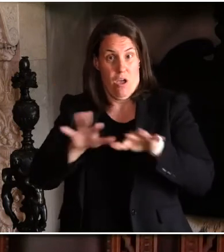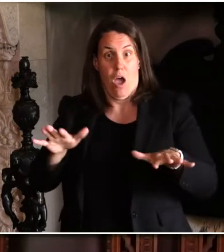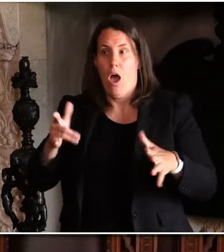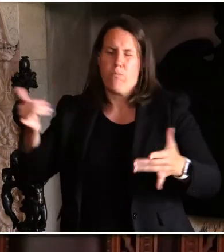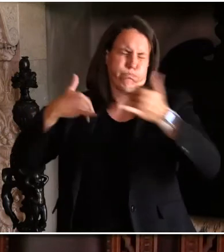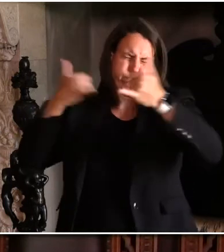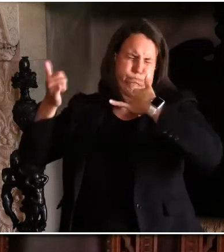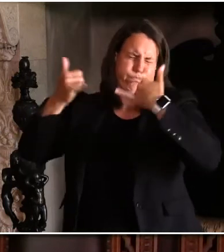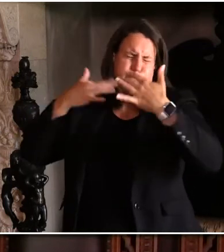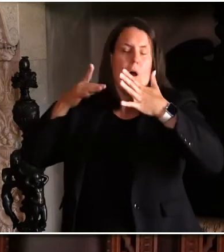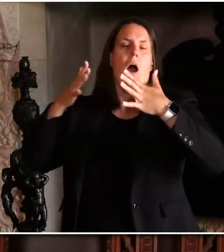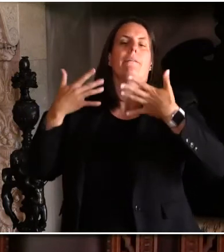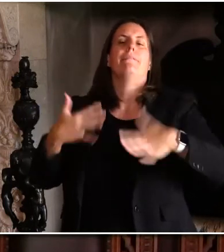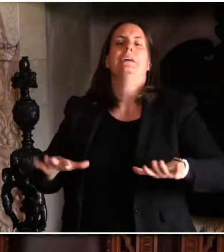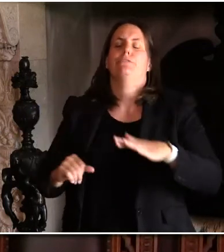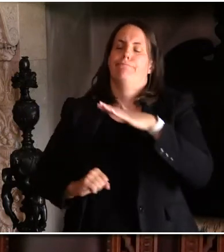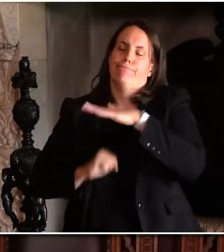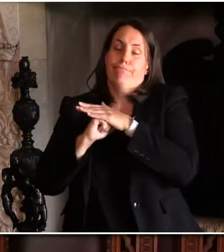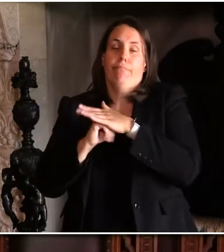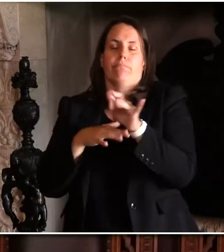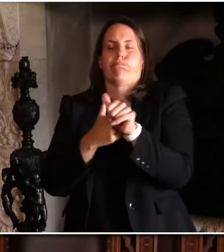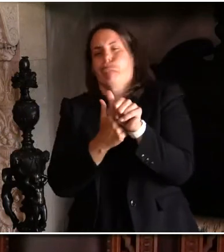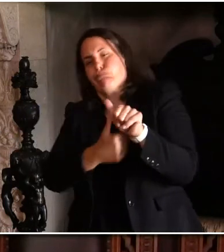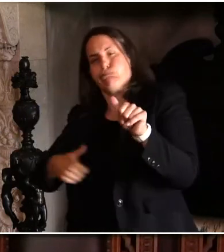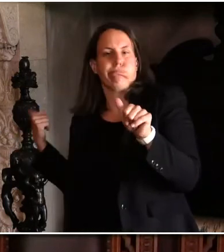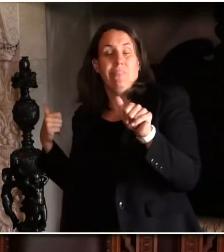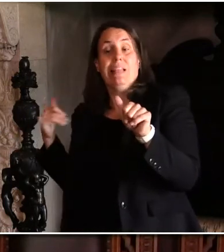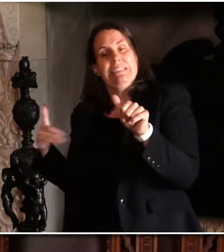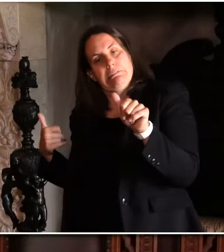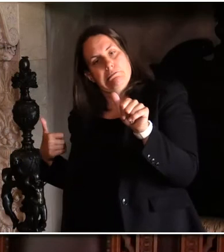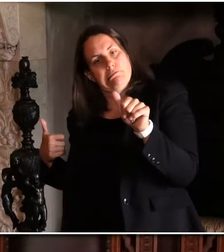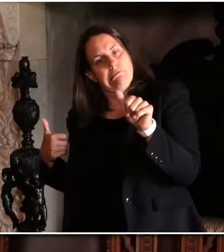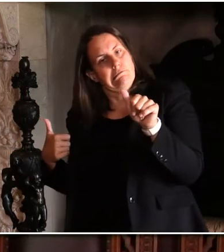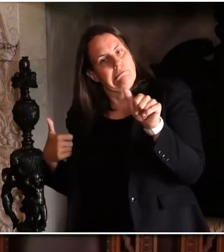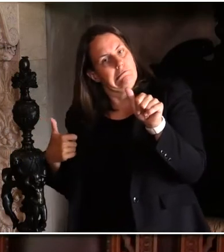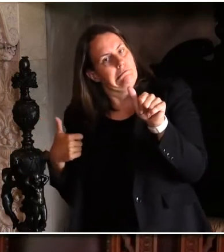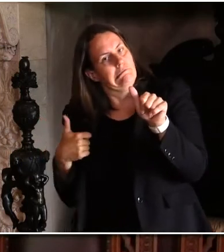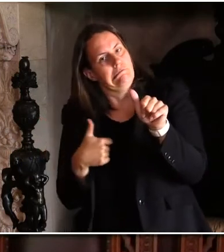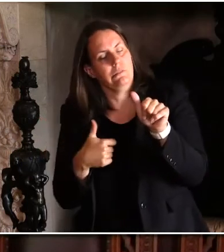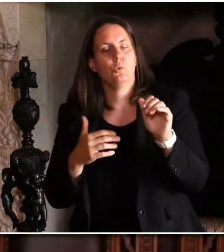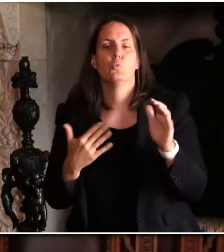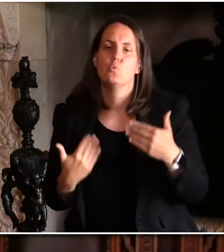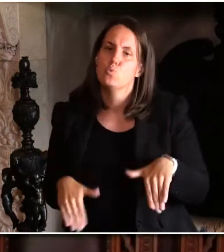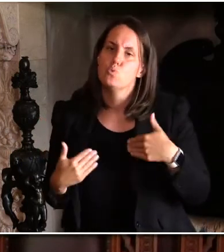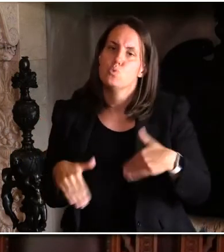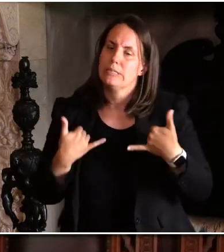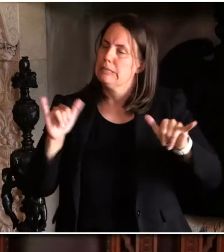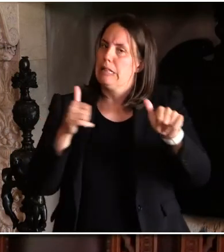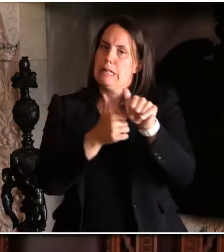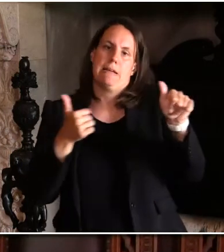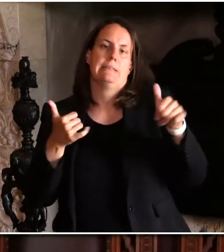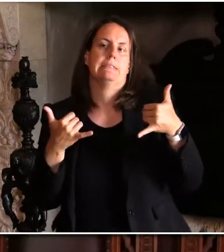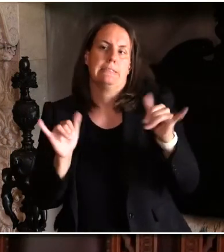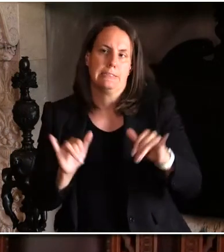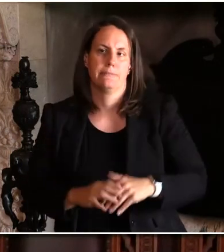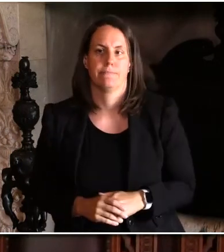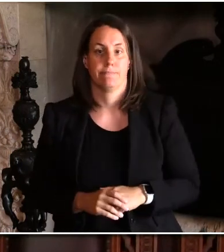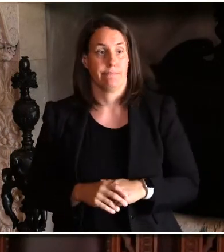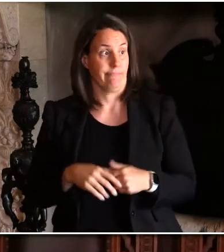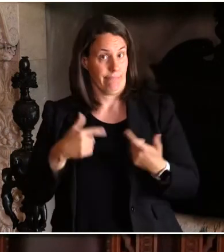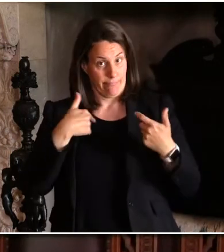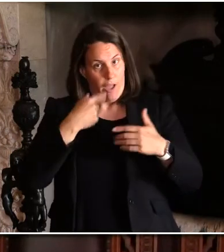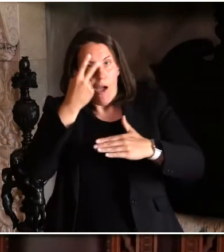is not a situation that we asked for. It's a situation where the system should have been changed.